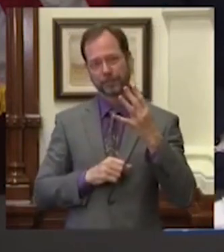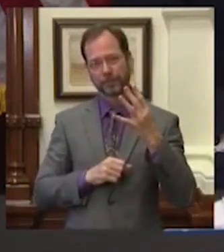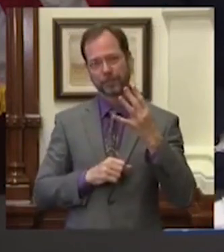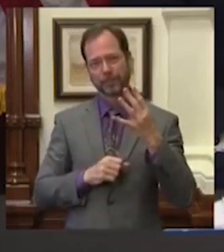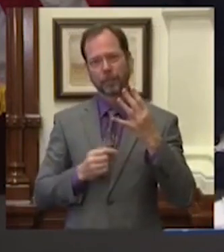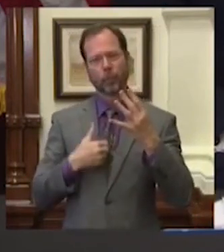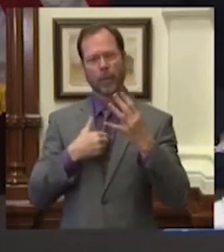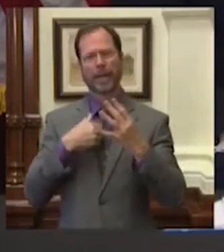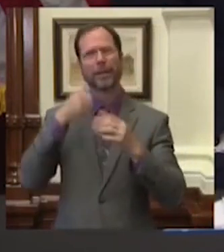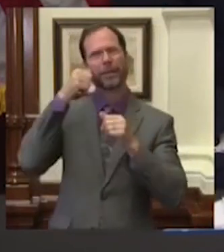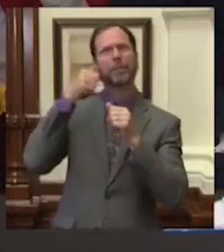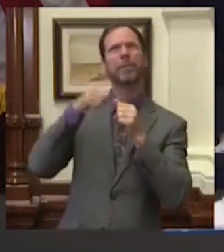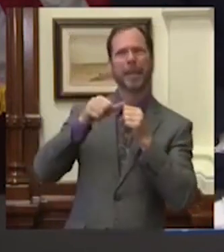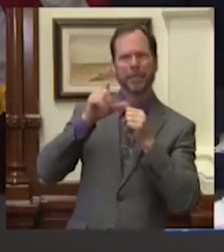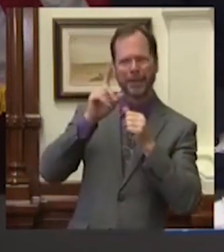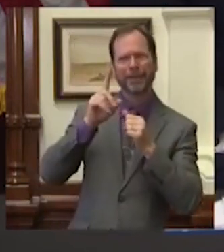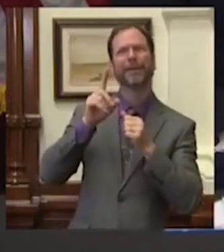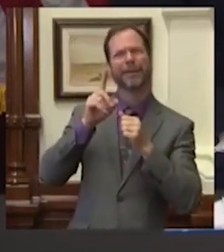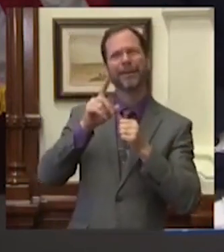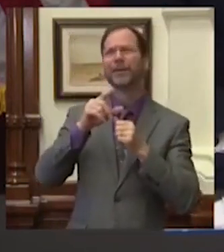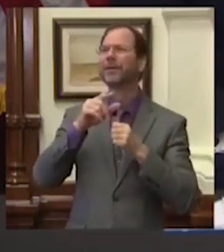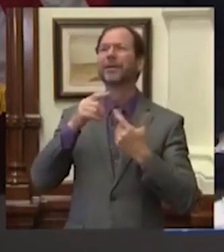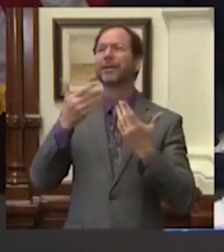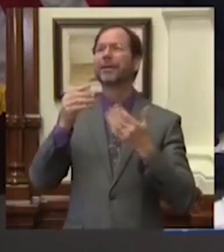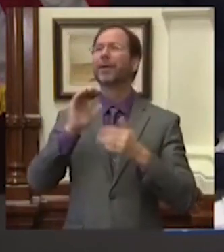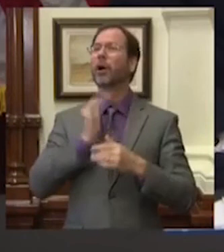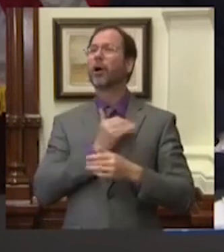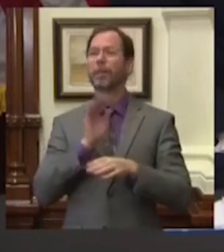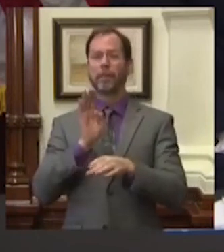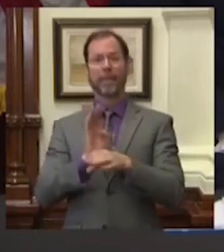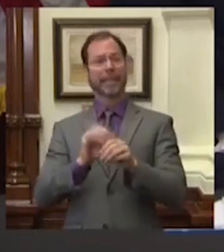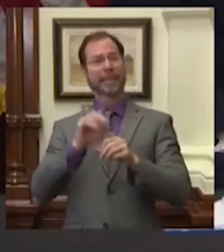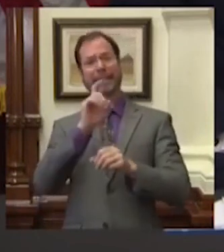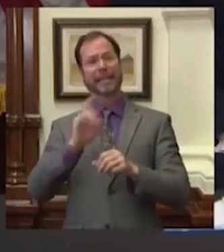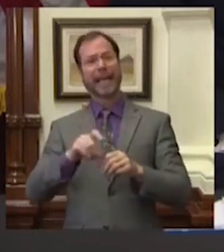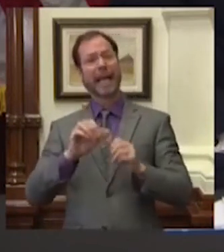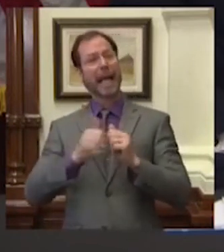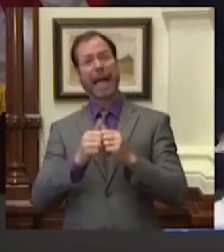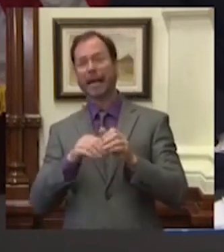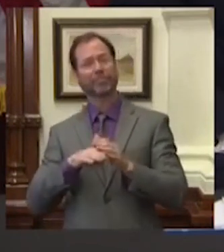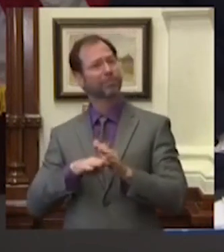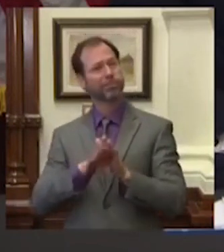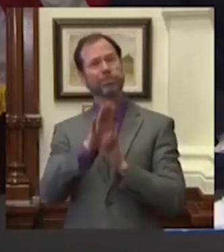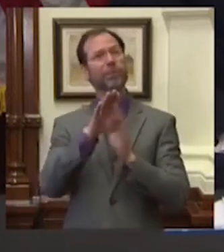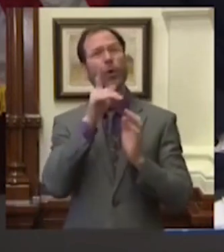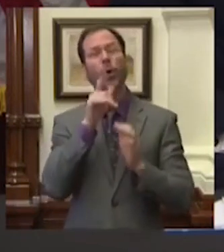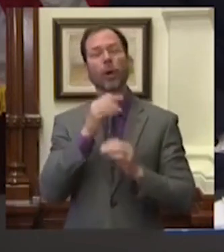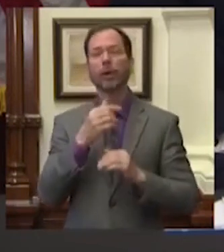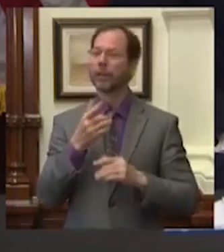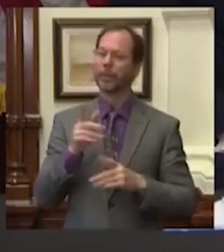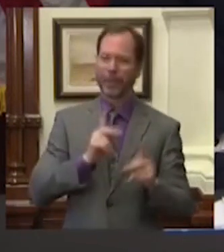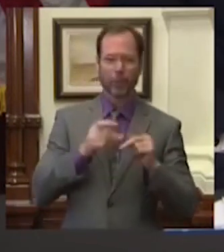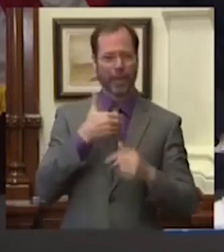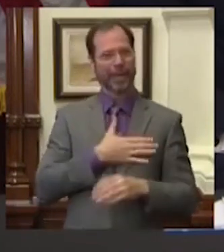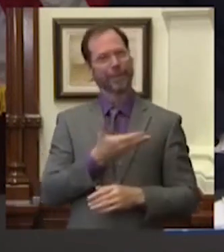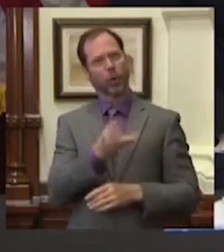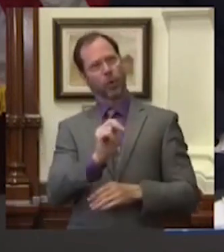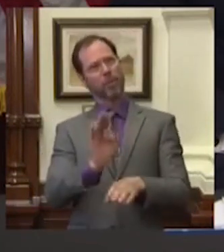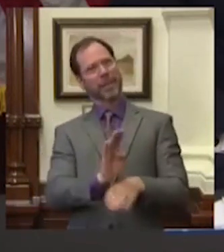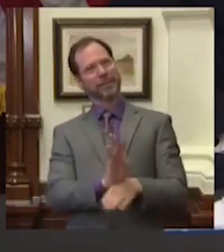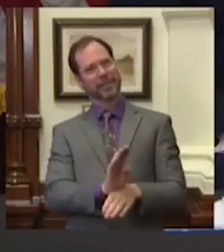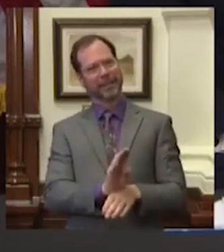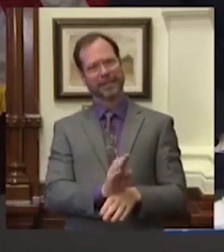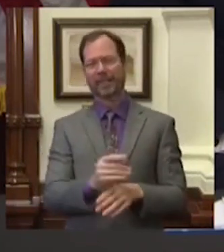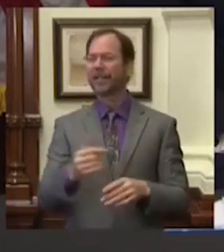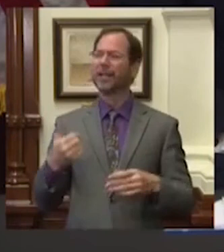it is entrepreneurs who drive the Texas economy. They need to be unleashed to restore livelihoods while all of us